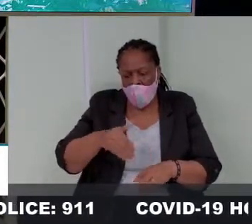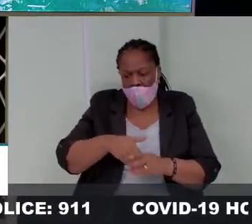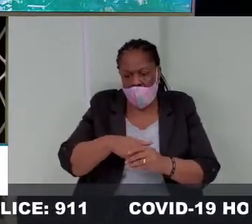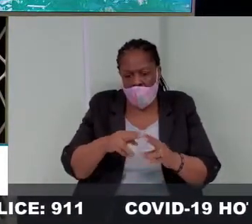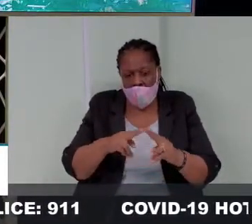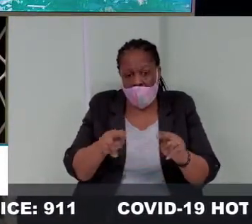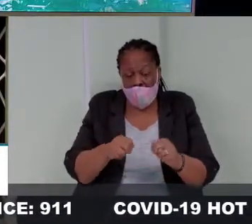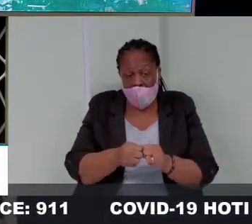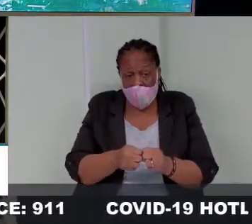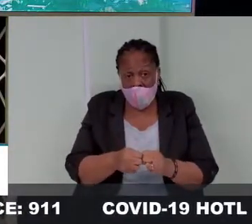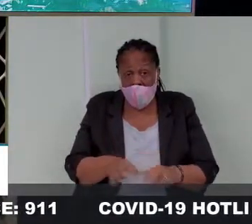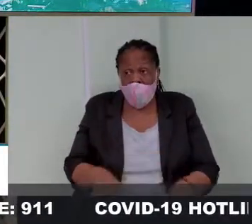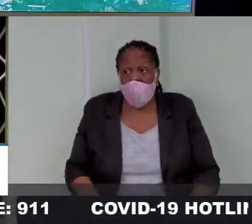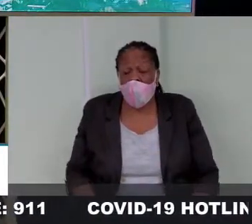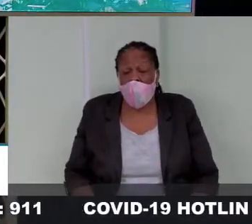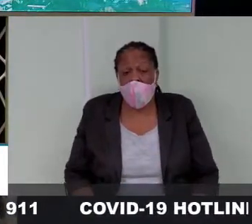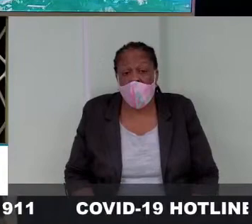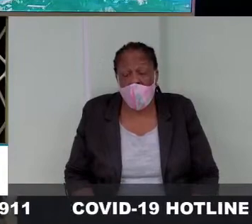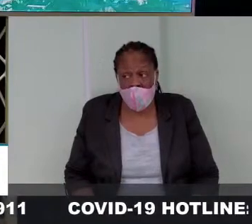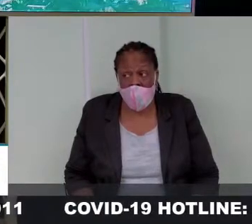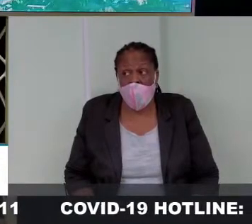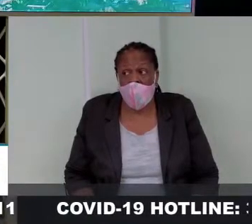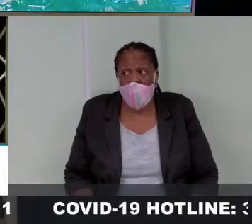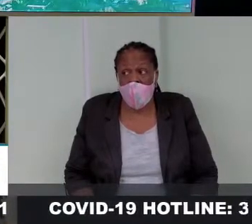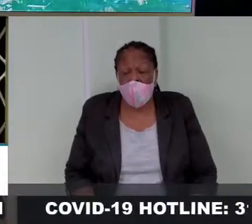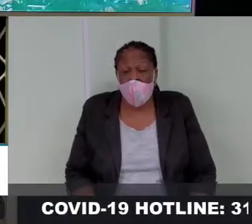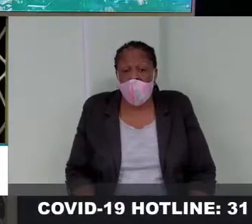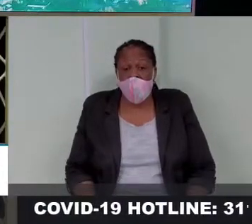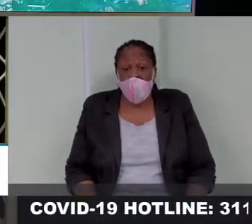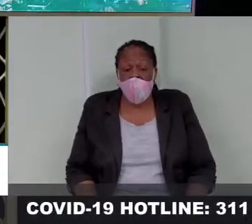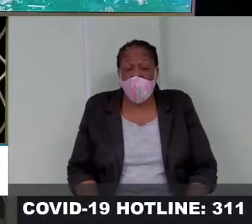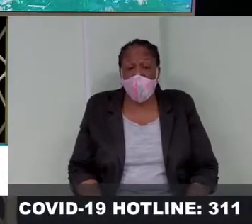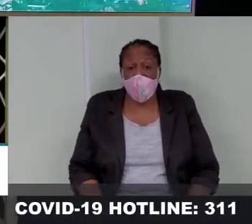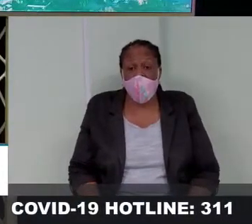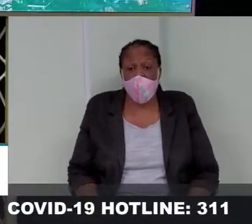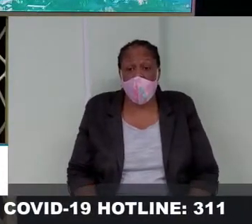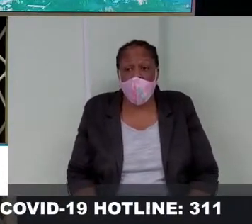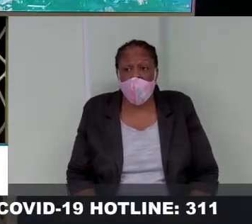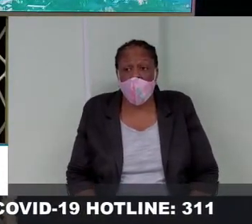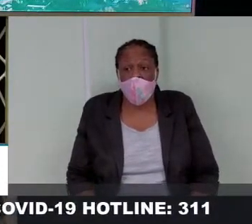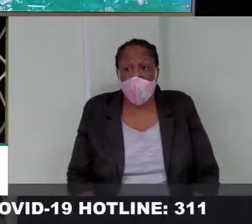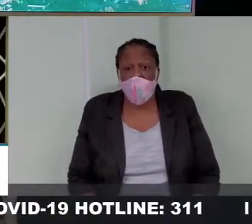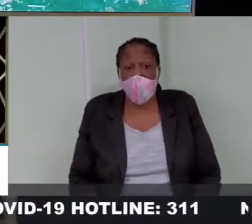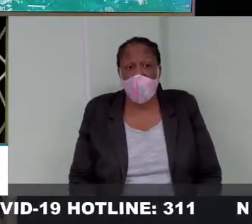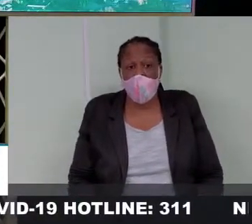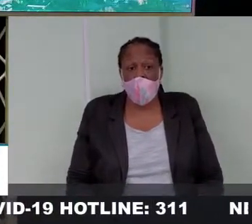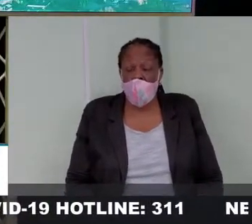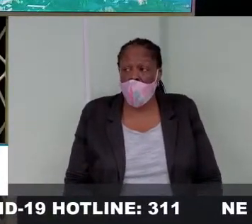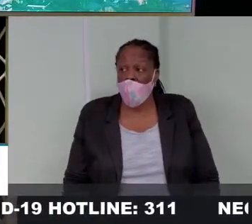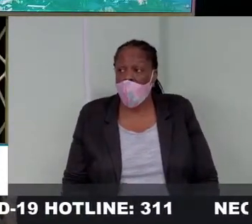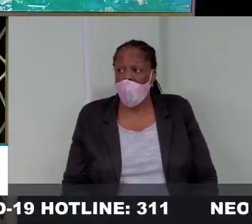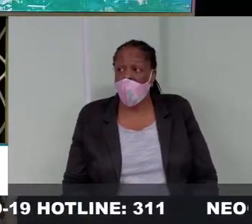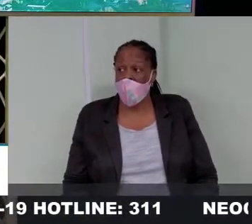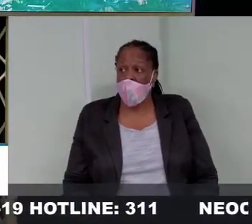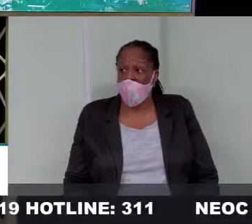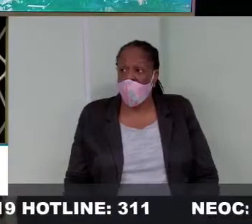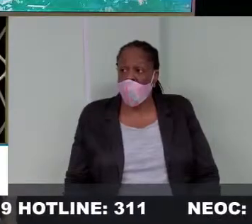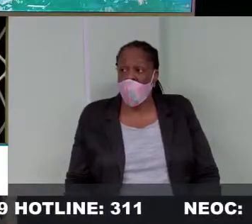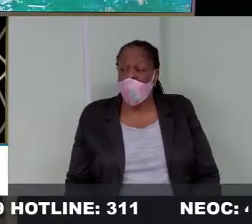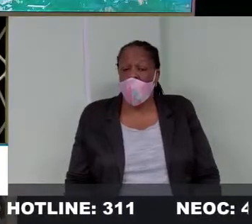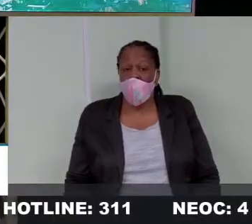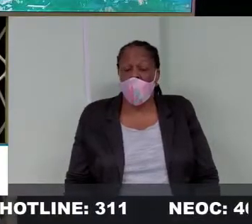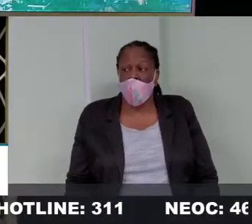All right, thank you, Mr. Williams, for such a good question. All right, so here's what happens. So the